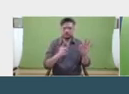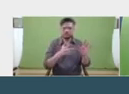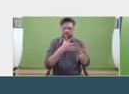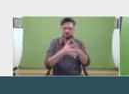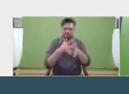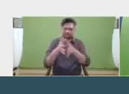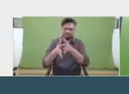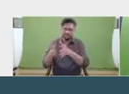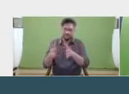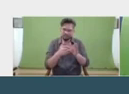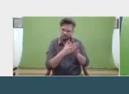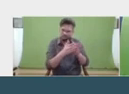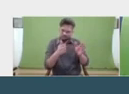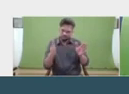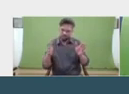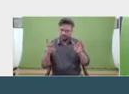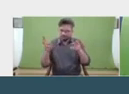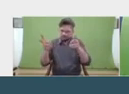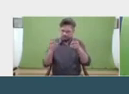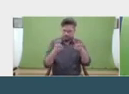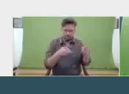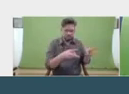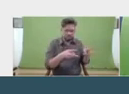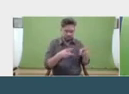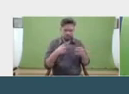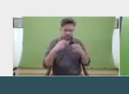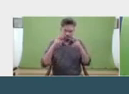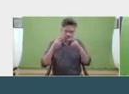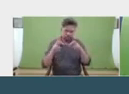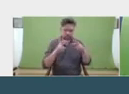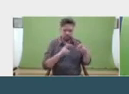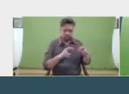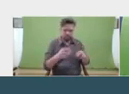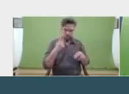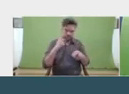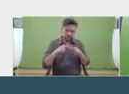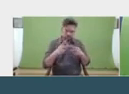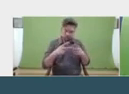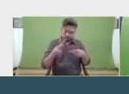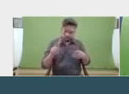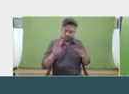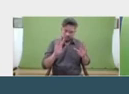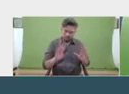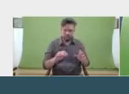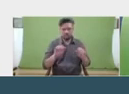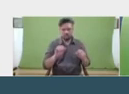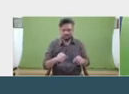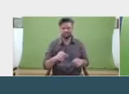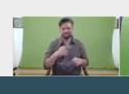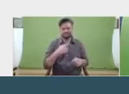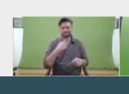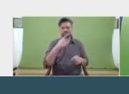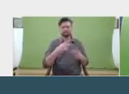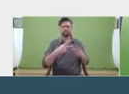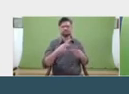and look at the structuring okay if there is a difference in that then one can establish difference so this is this is a